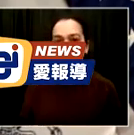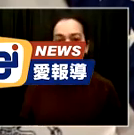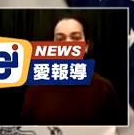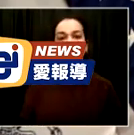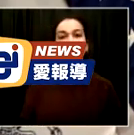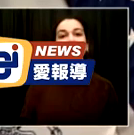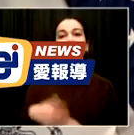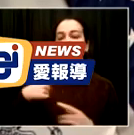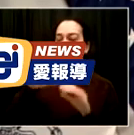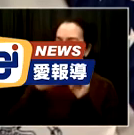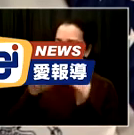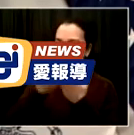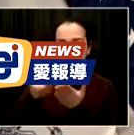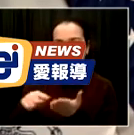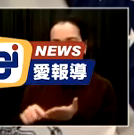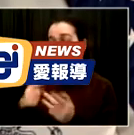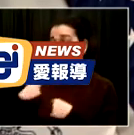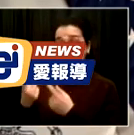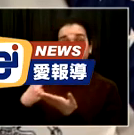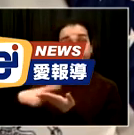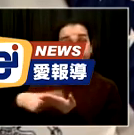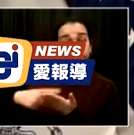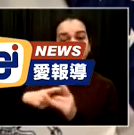can do ahead of Christmas for sure.